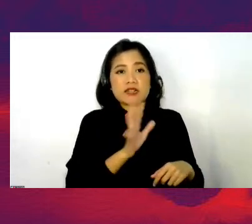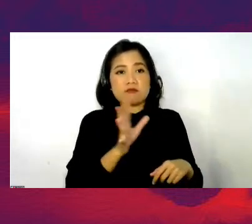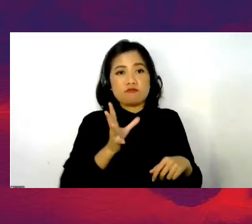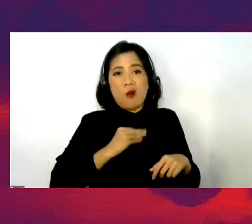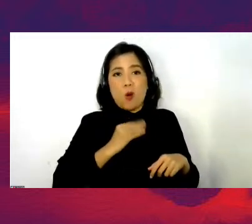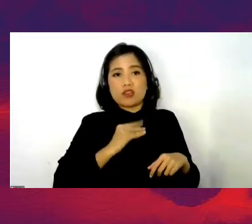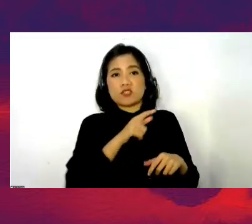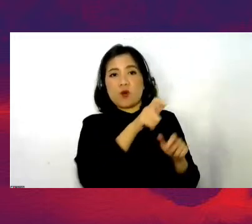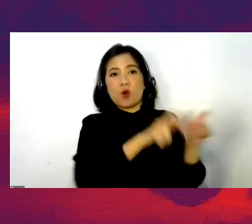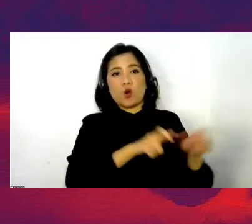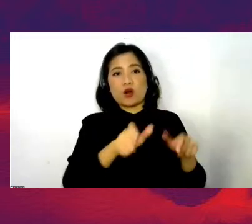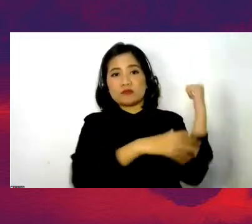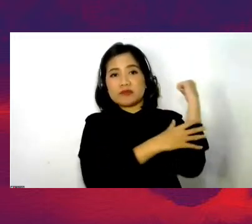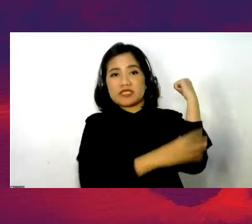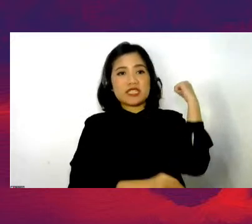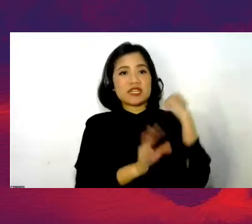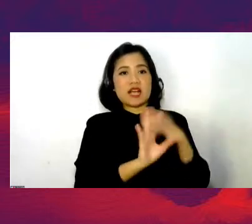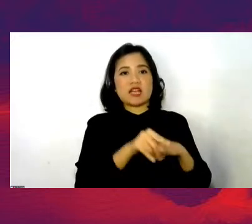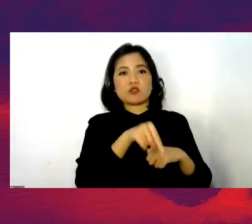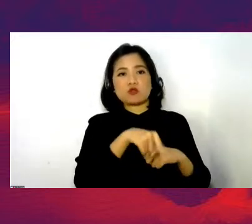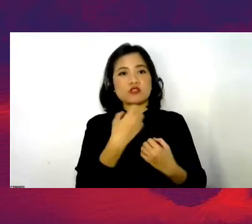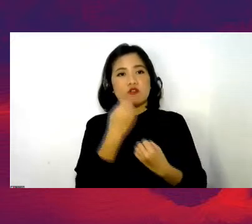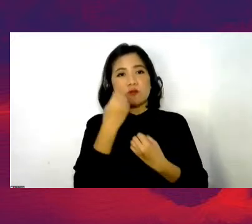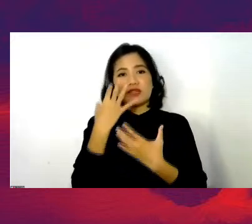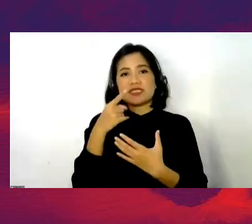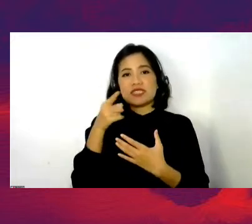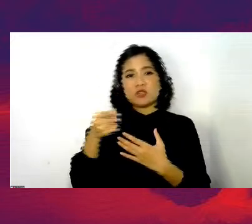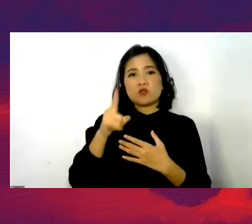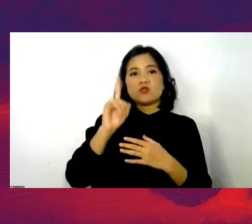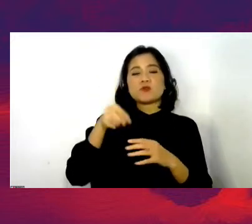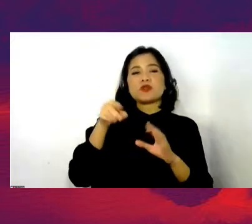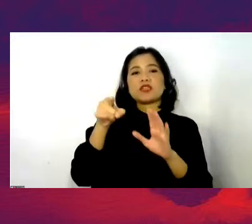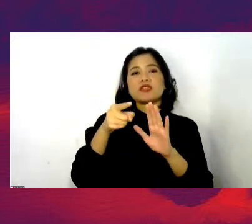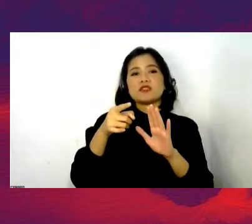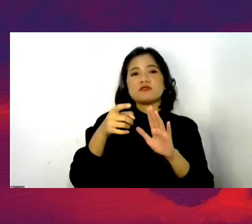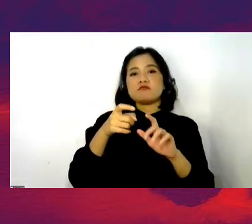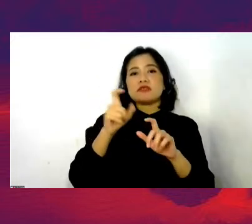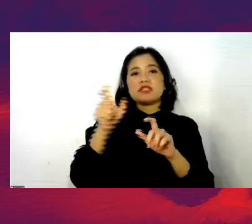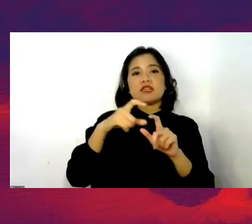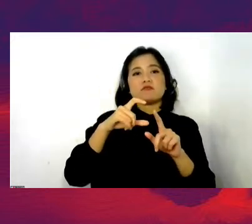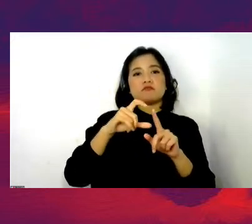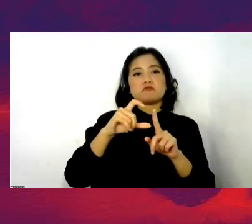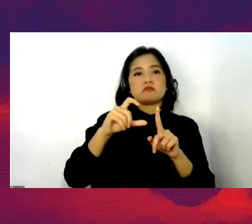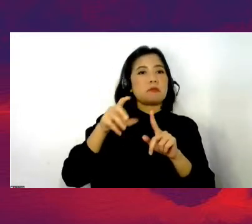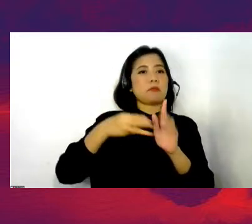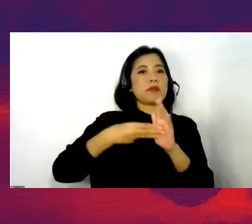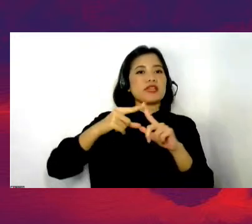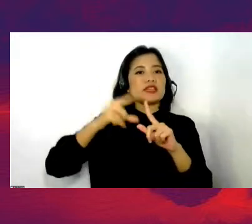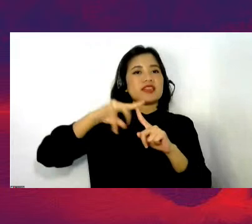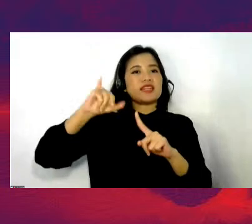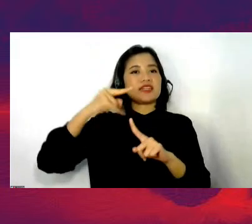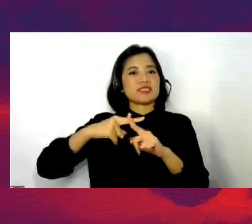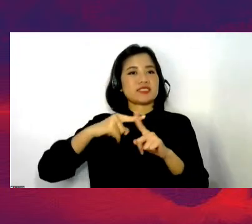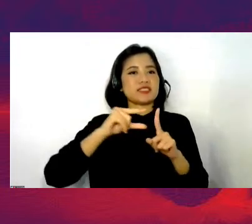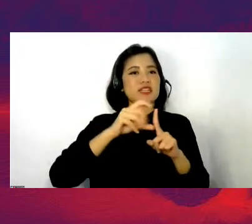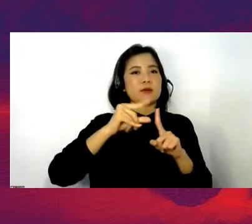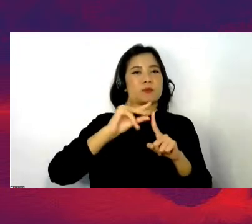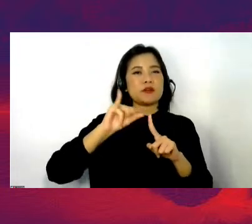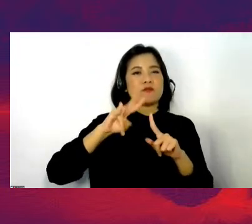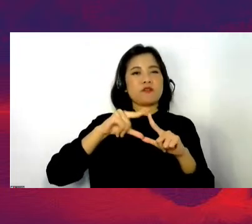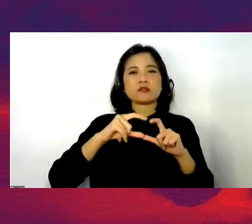so on. Cutoff, cutoff, cutoff. Below, you're deprived. Below, you're deprived.